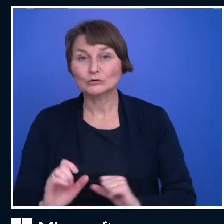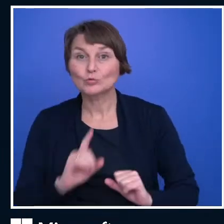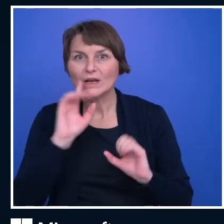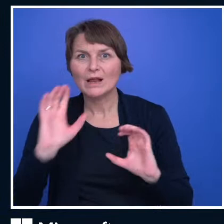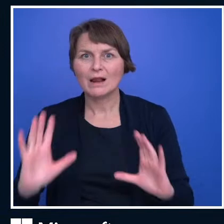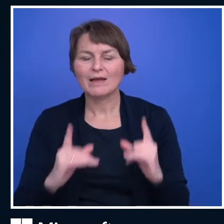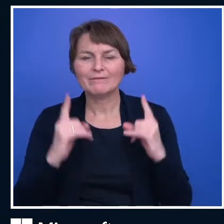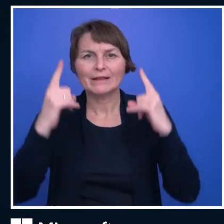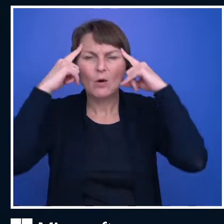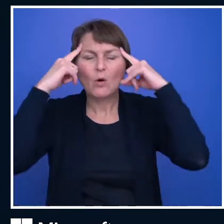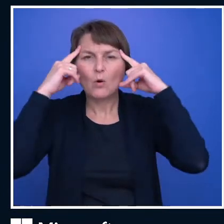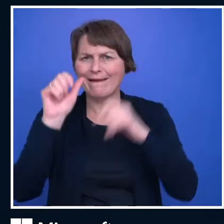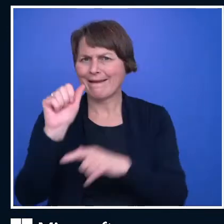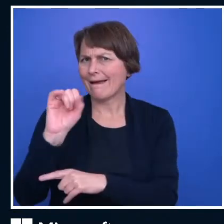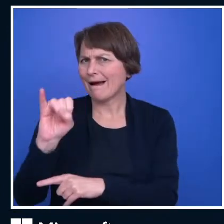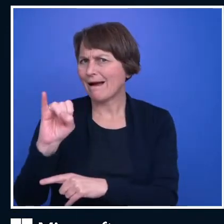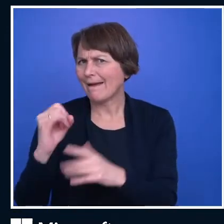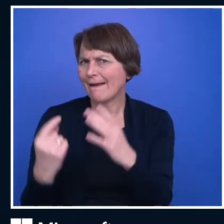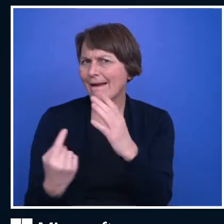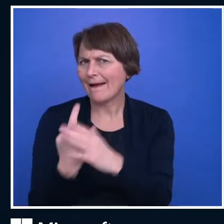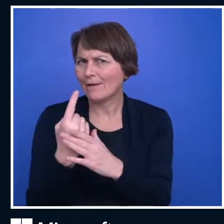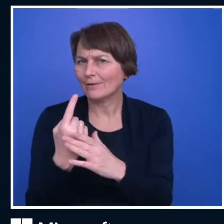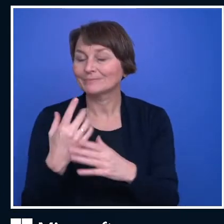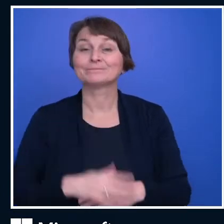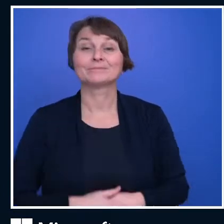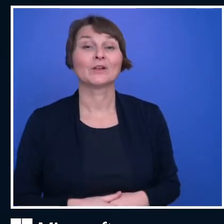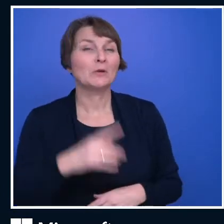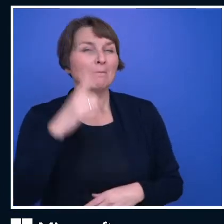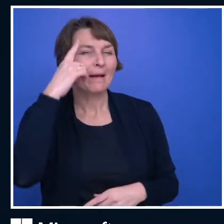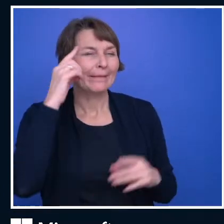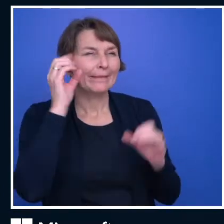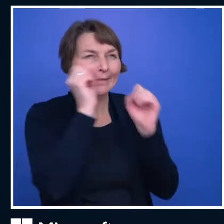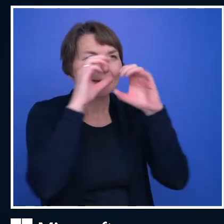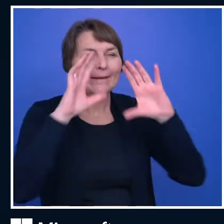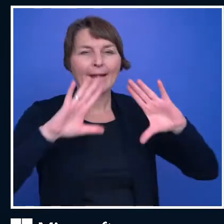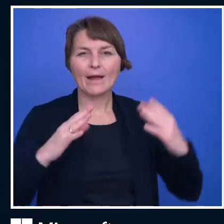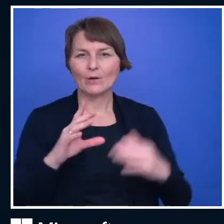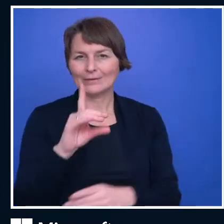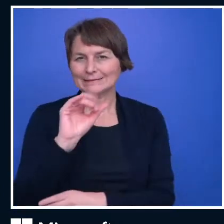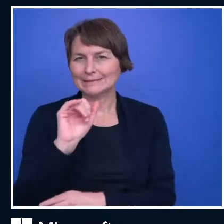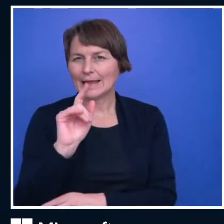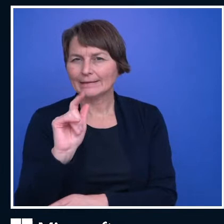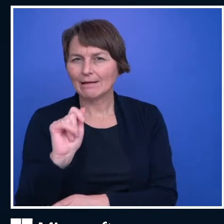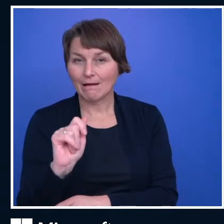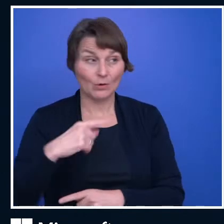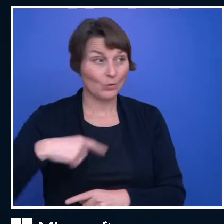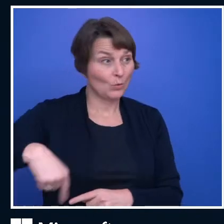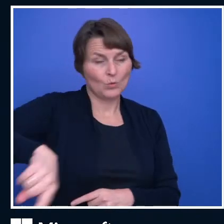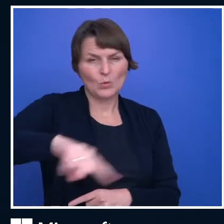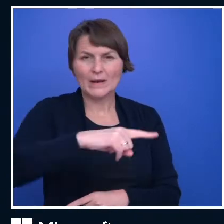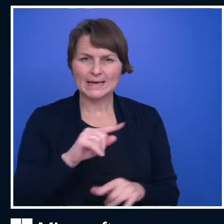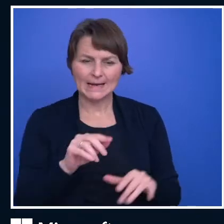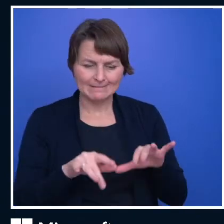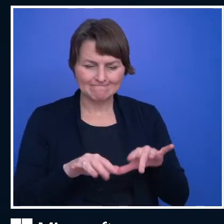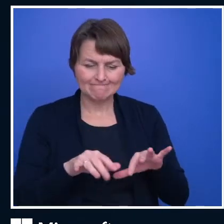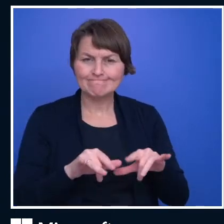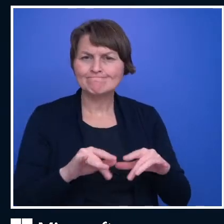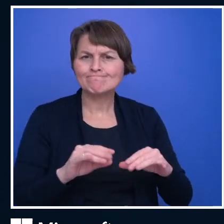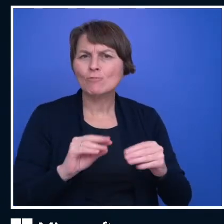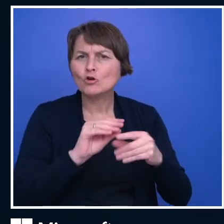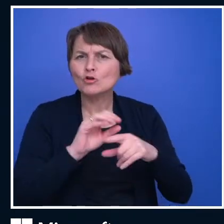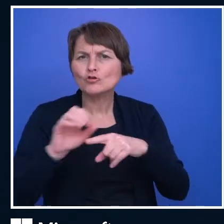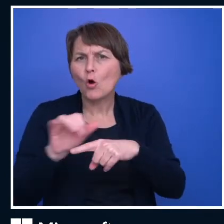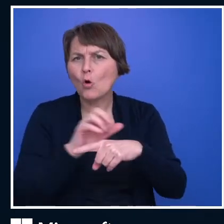So we are the data, we are the code. And everything that we're typing in the internet, and we're